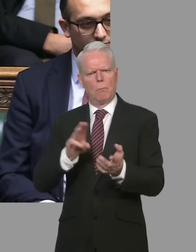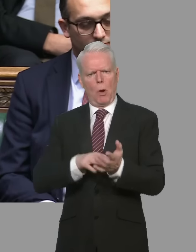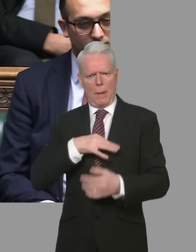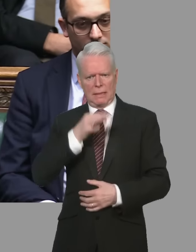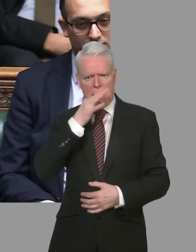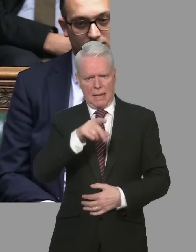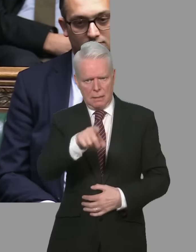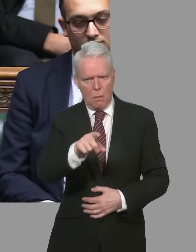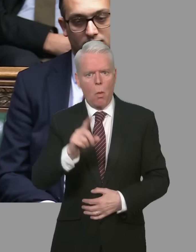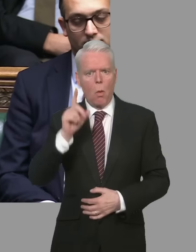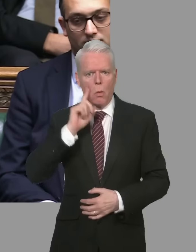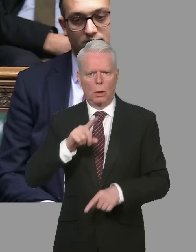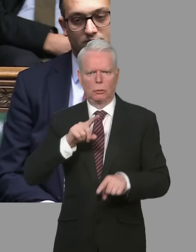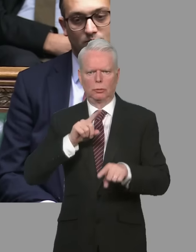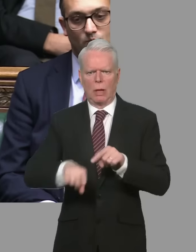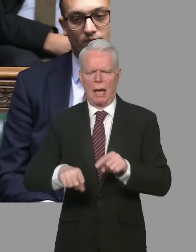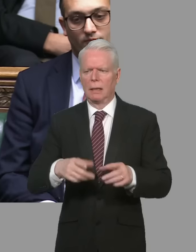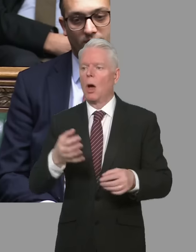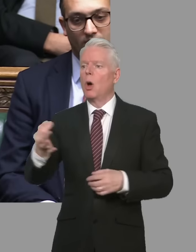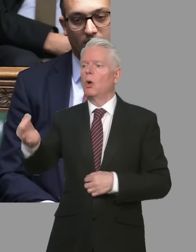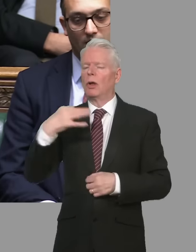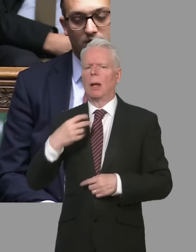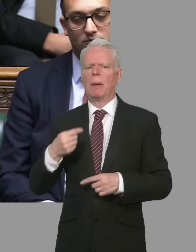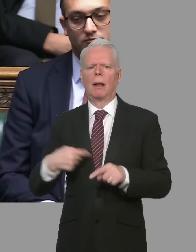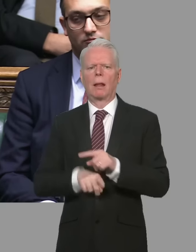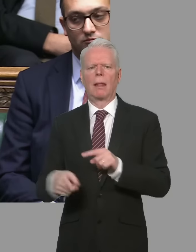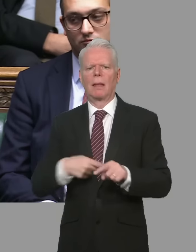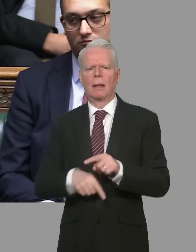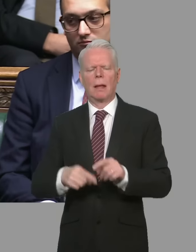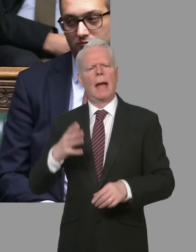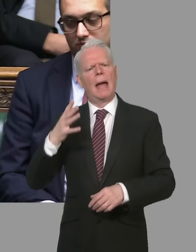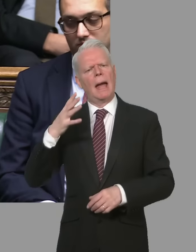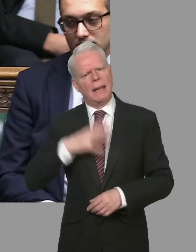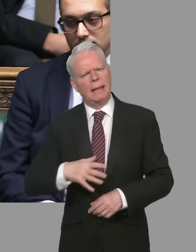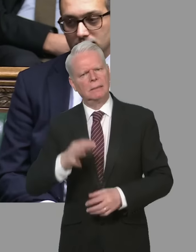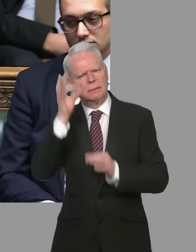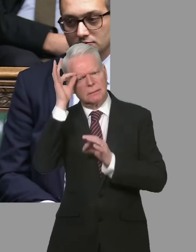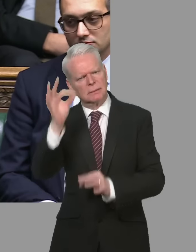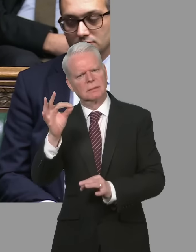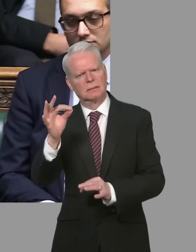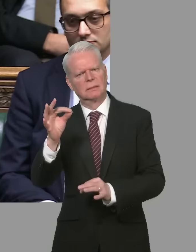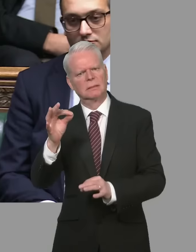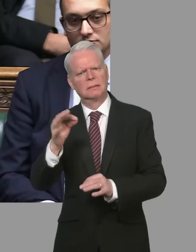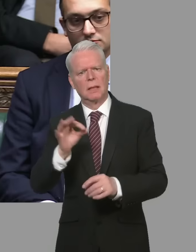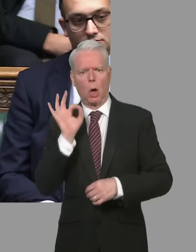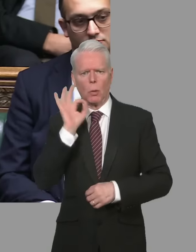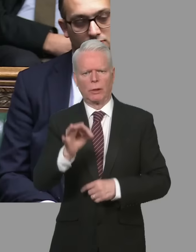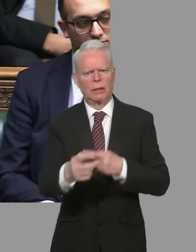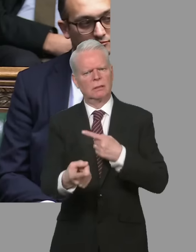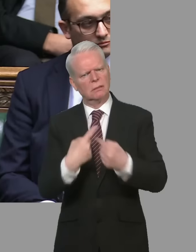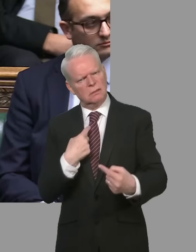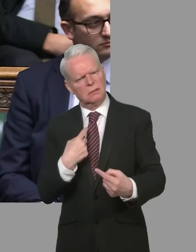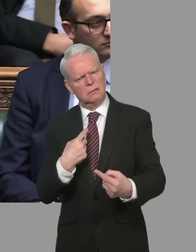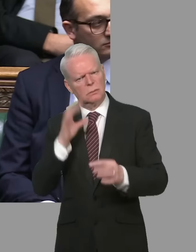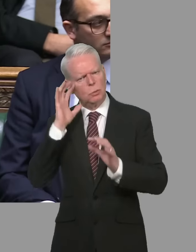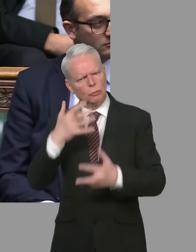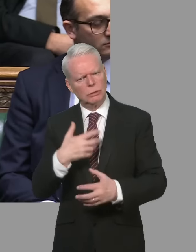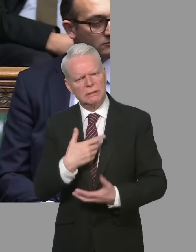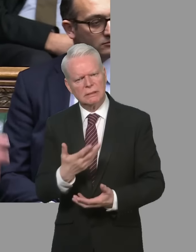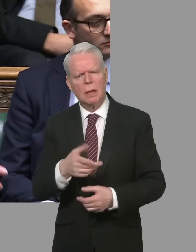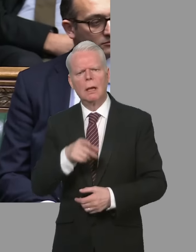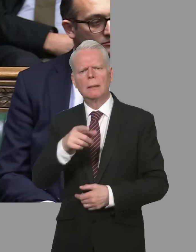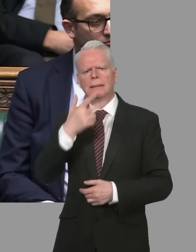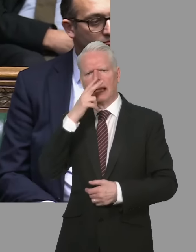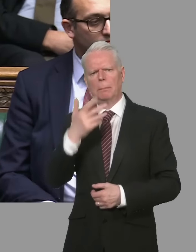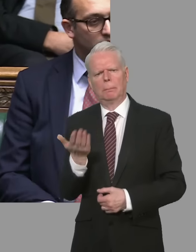in recent weeks is not just dodging questions, but every question asked to the Prime Minister, he refers